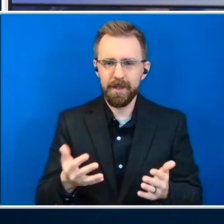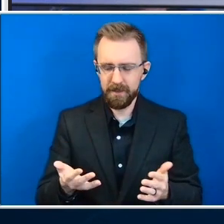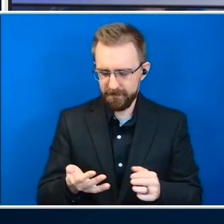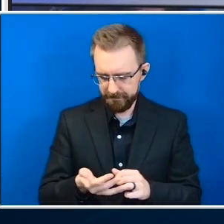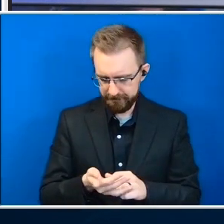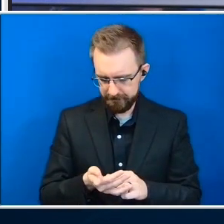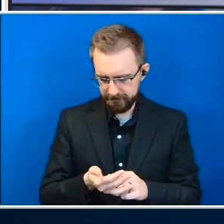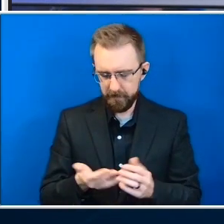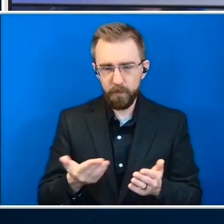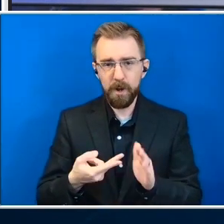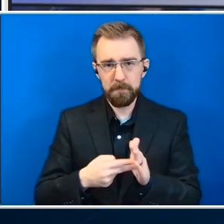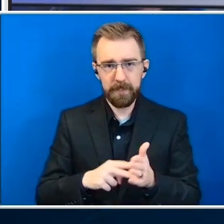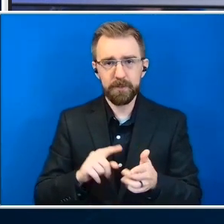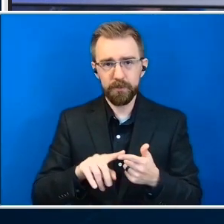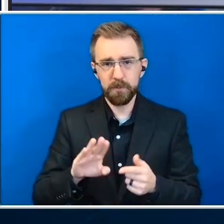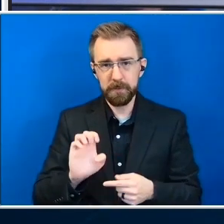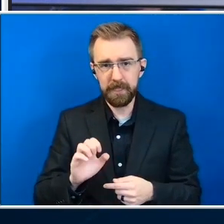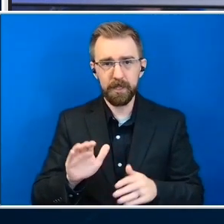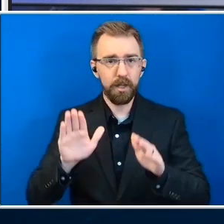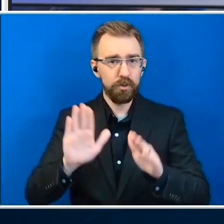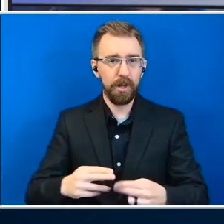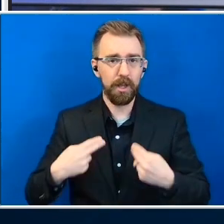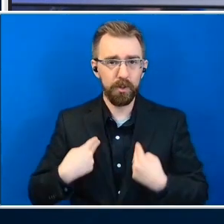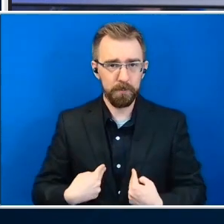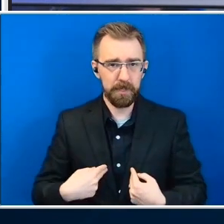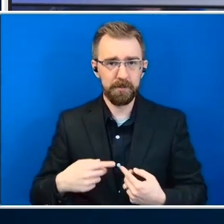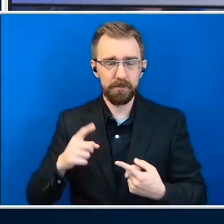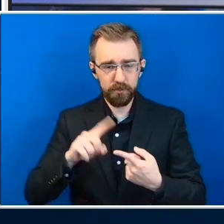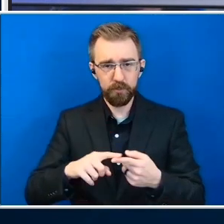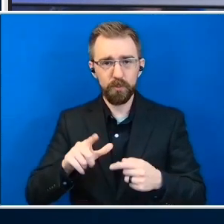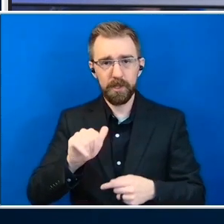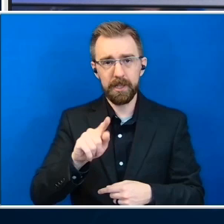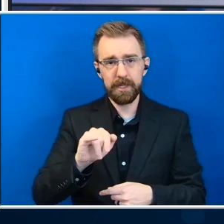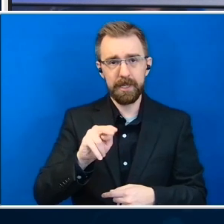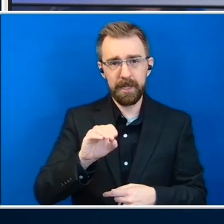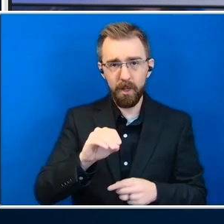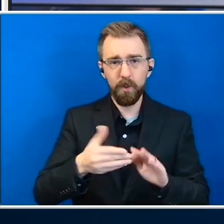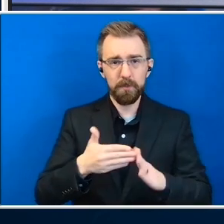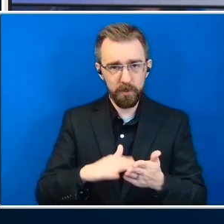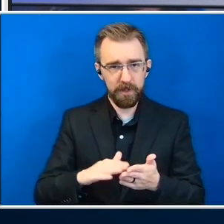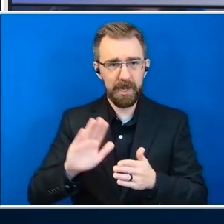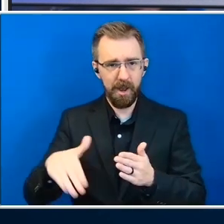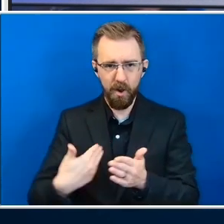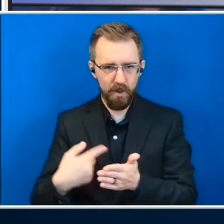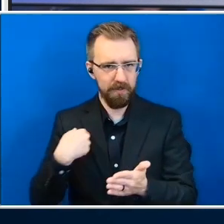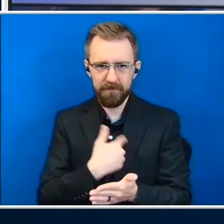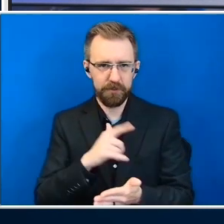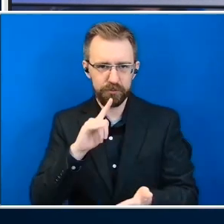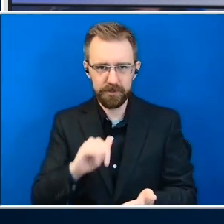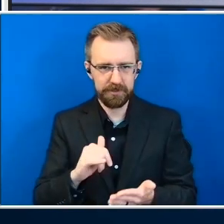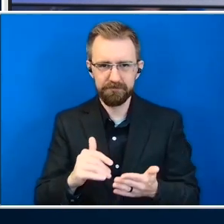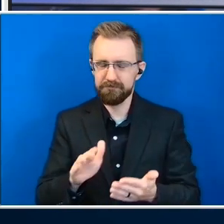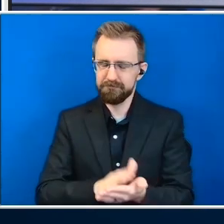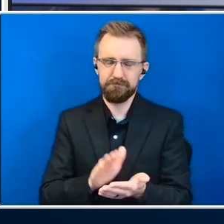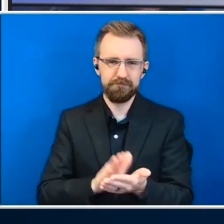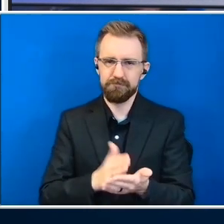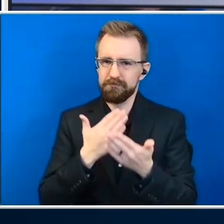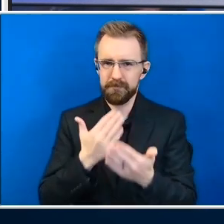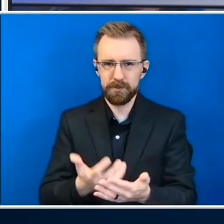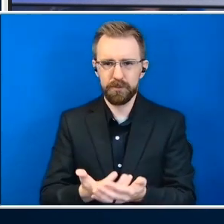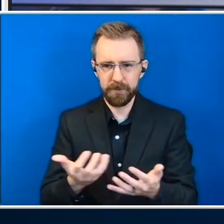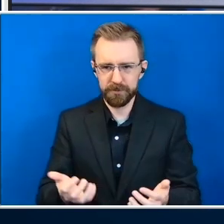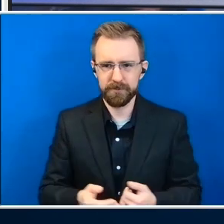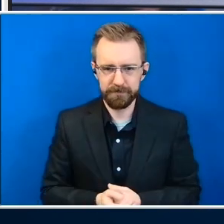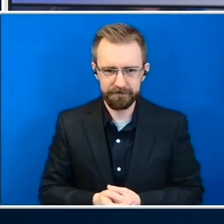great human being to the Latino community, but to all of our communities, to all of us. Well done. Thank you, sir. Thank you. Mariana.